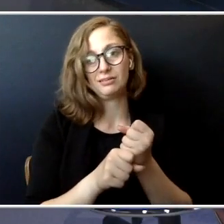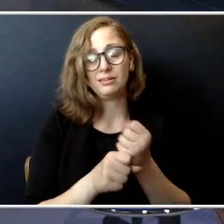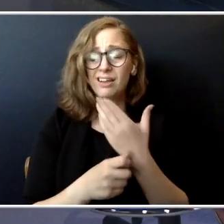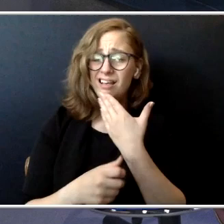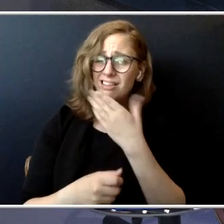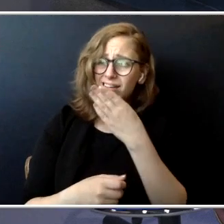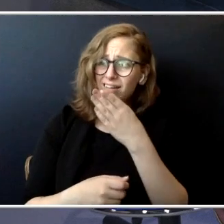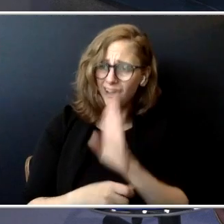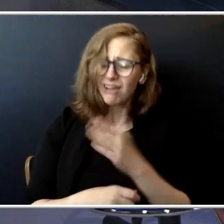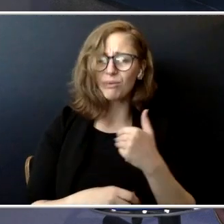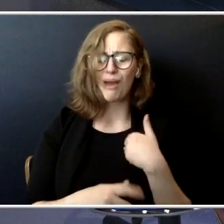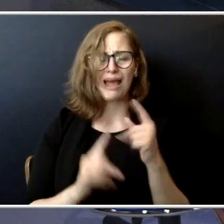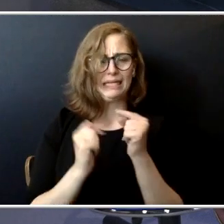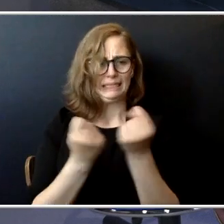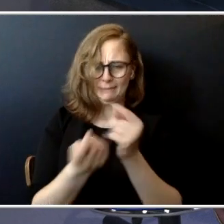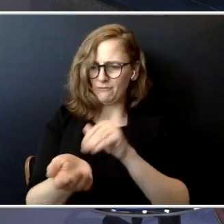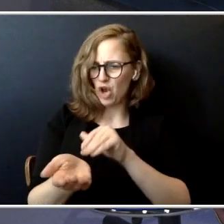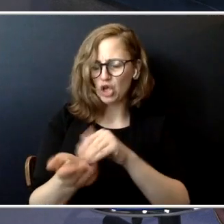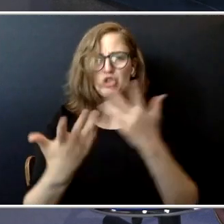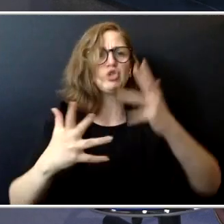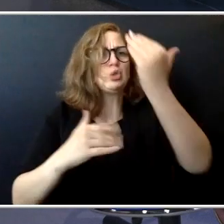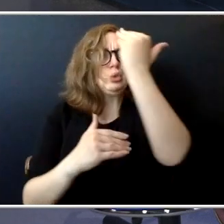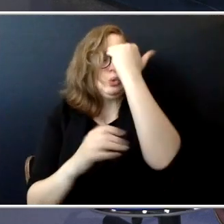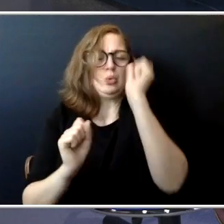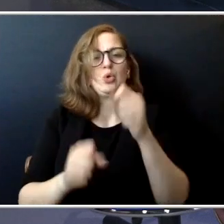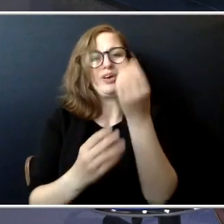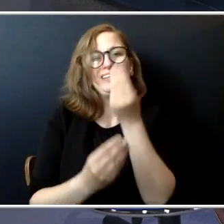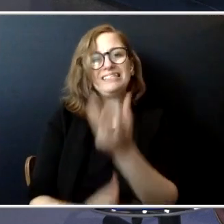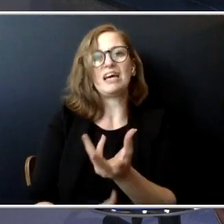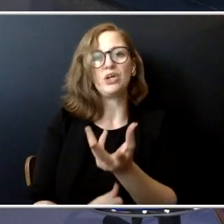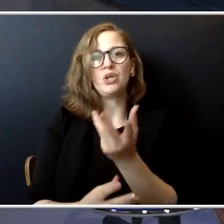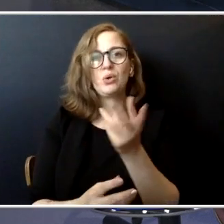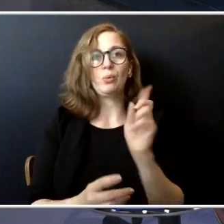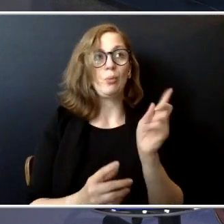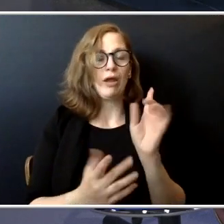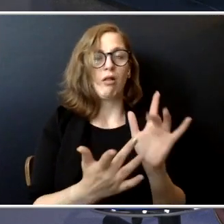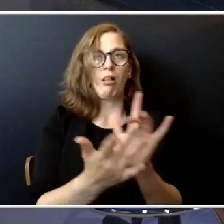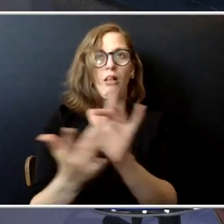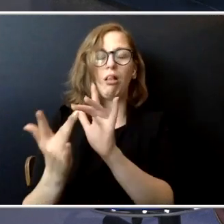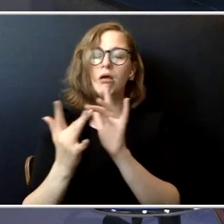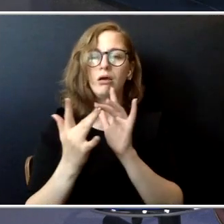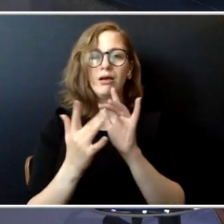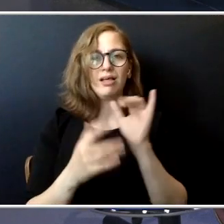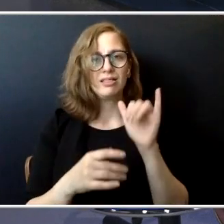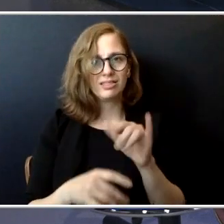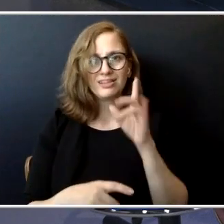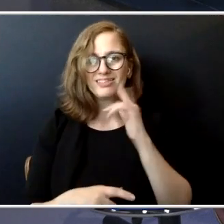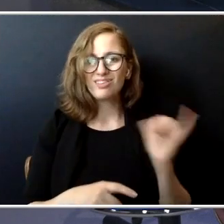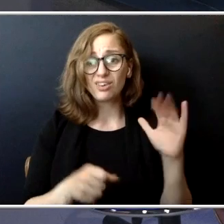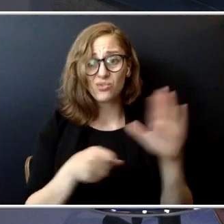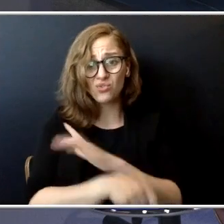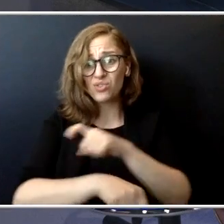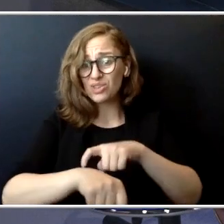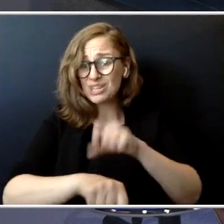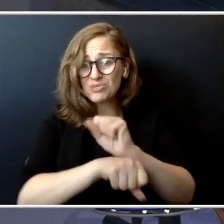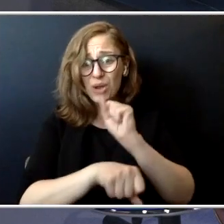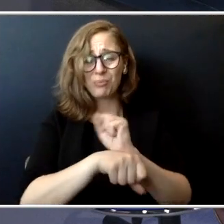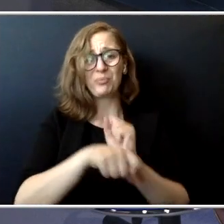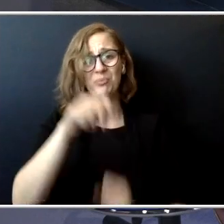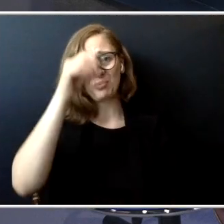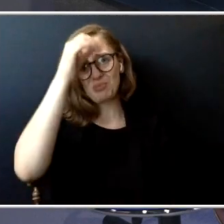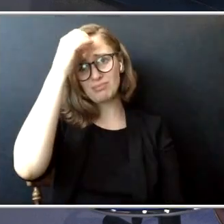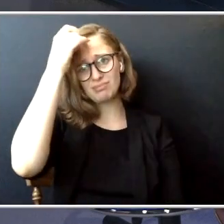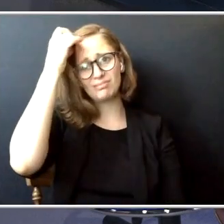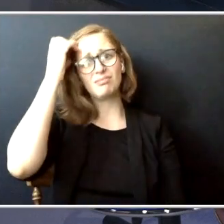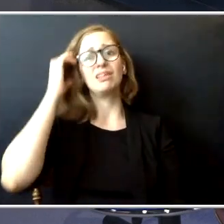what organizations you could hook up with. That sounds like a full-time job in itself, appealing for grants and money when you're battling